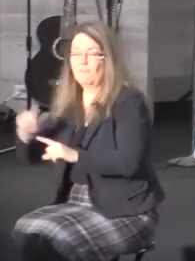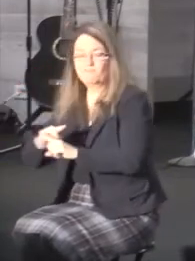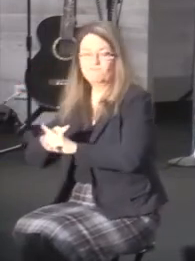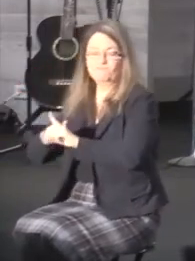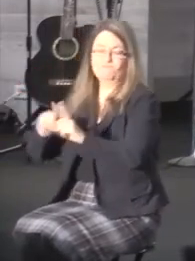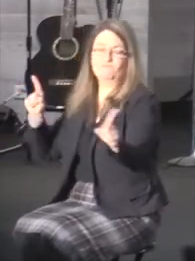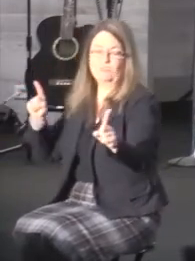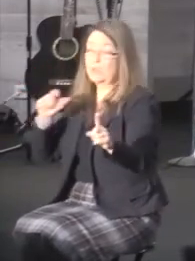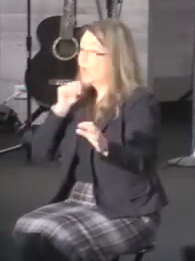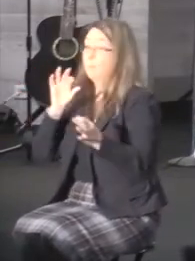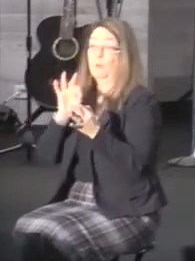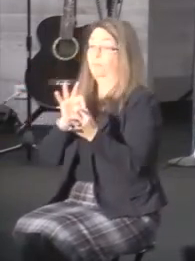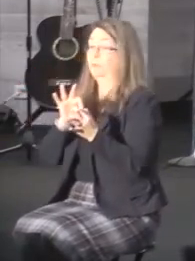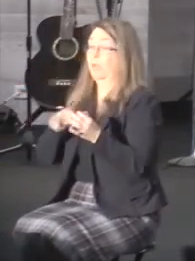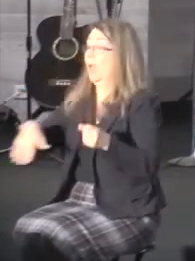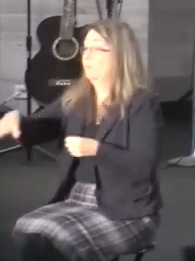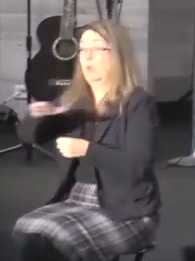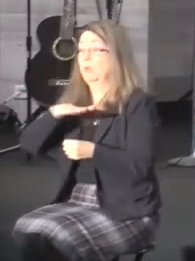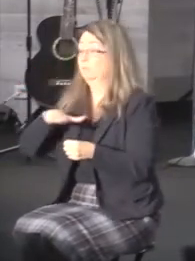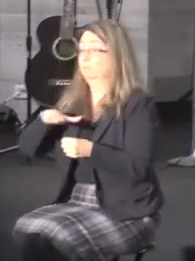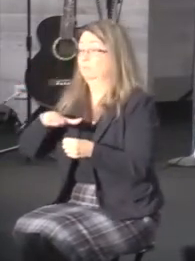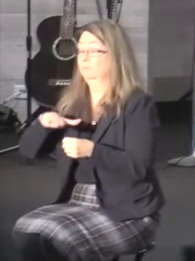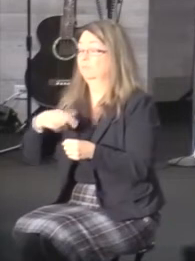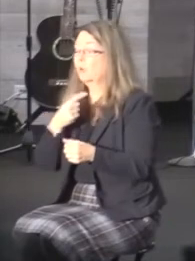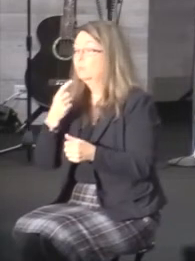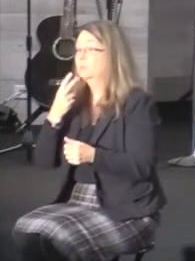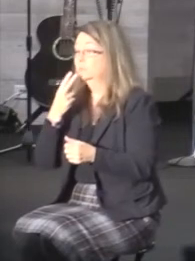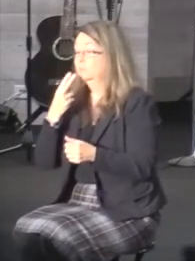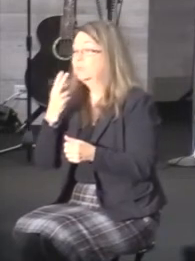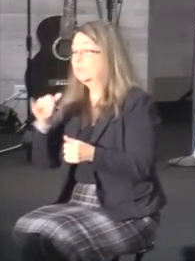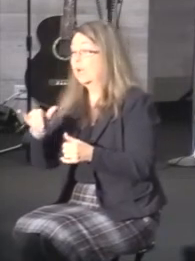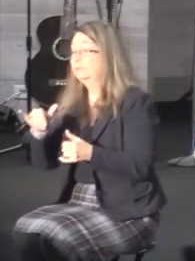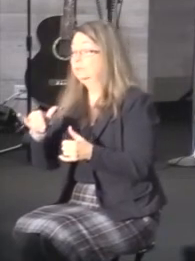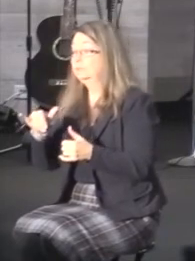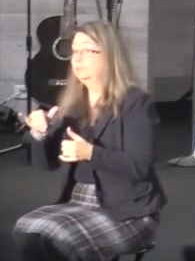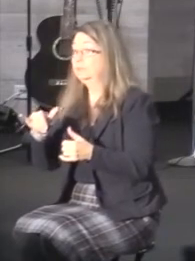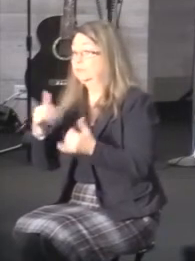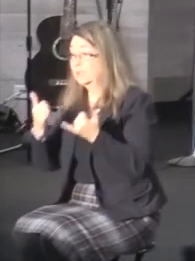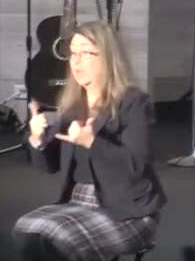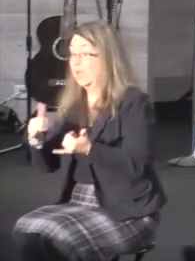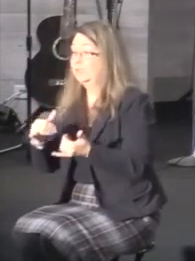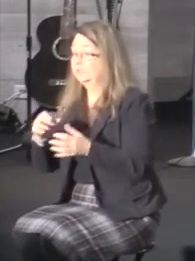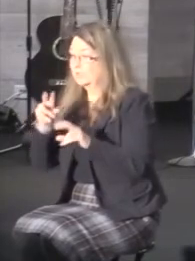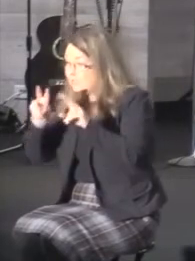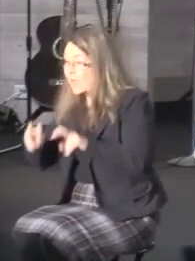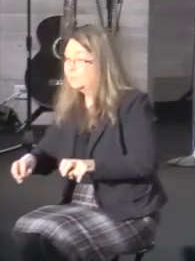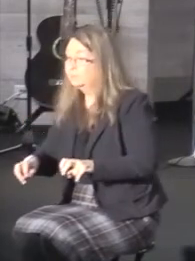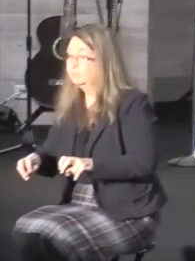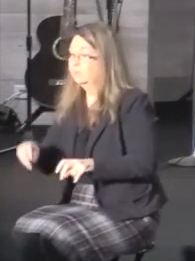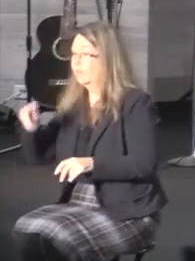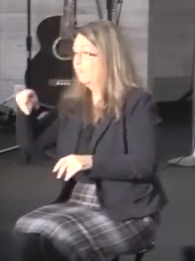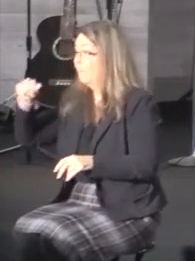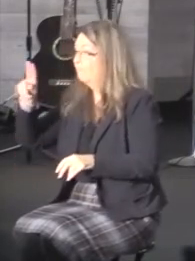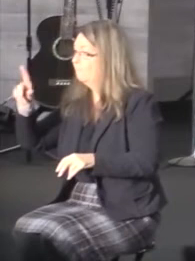different, imperfect format. And so that's what we're going to take a look at. You know, when Paul, he actually began his missionary work in Philippi, he